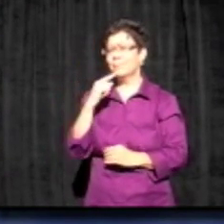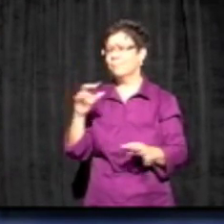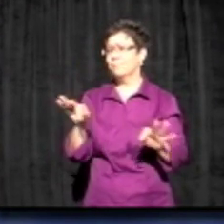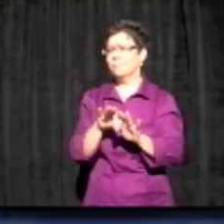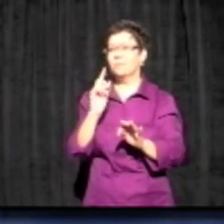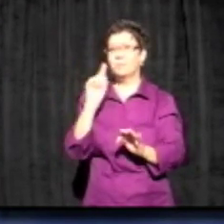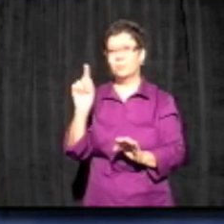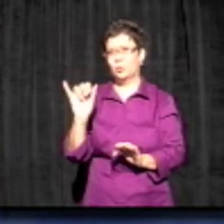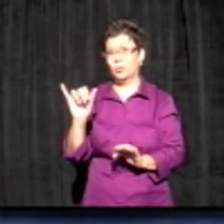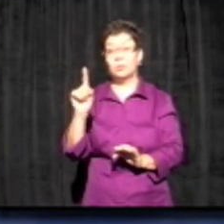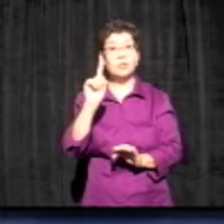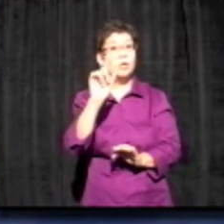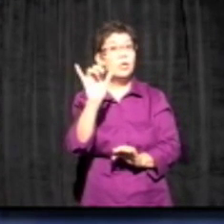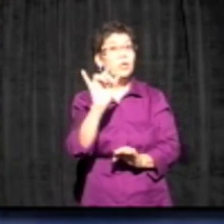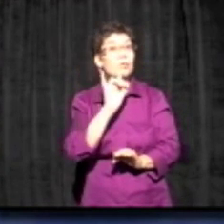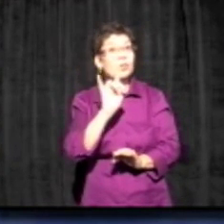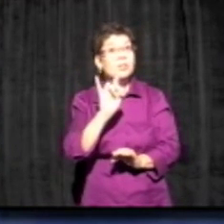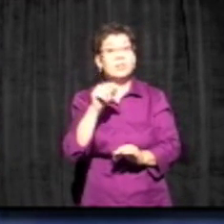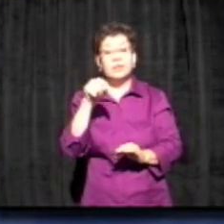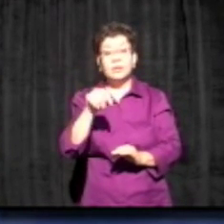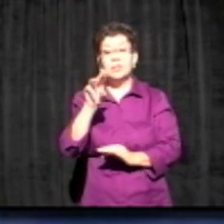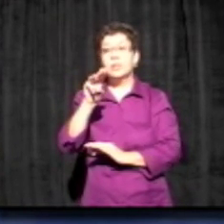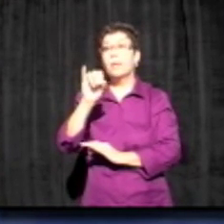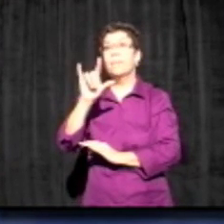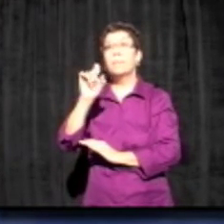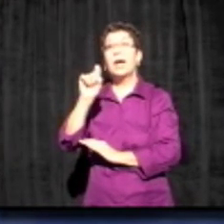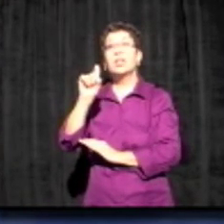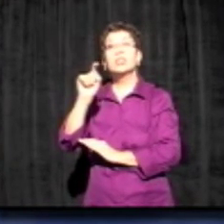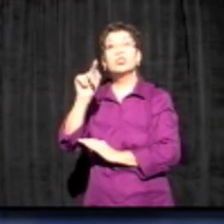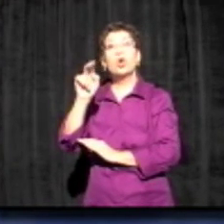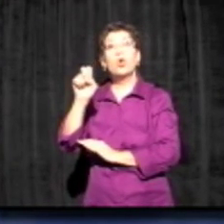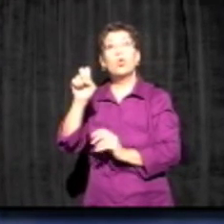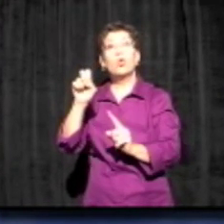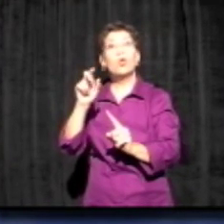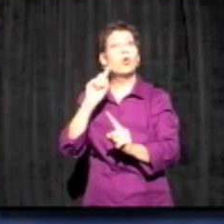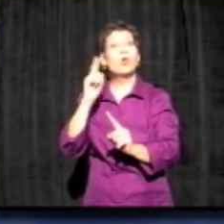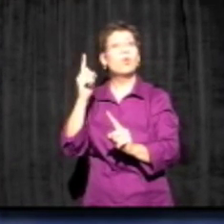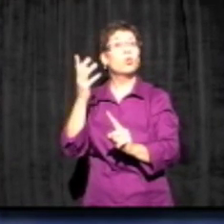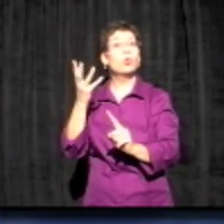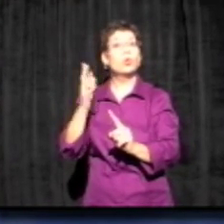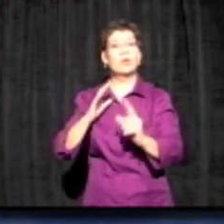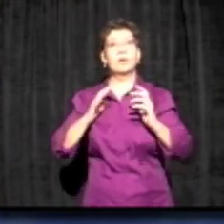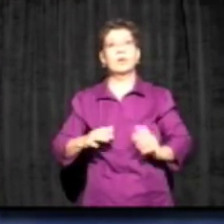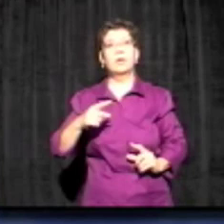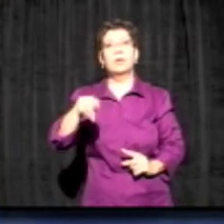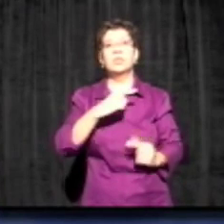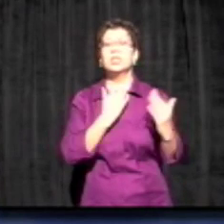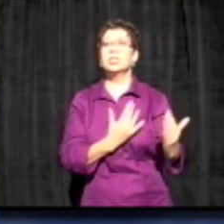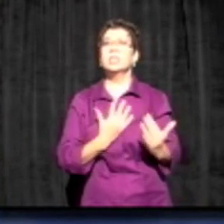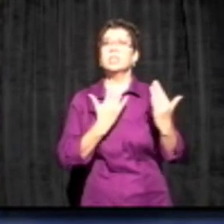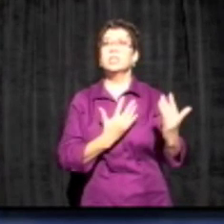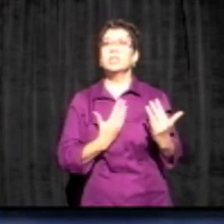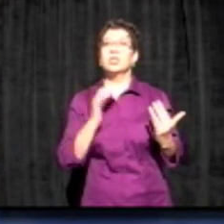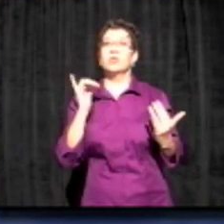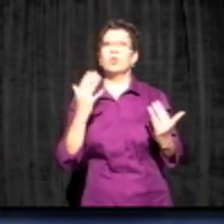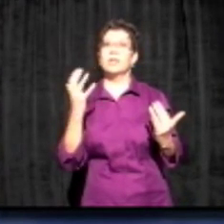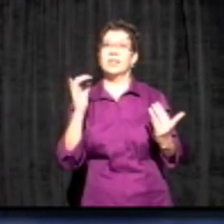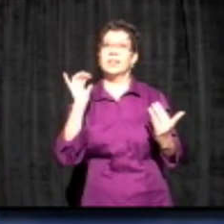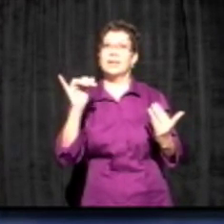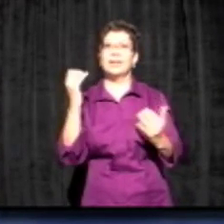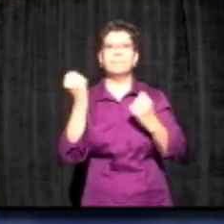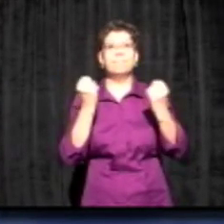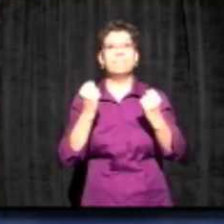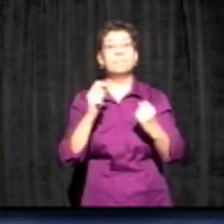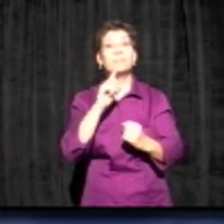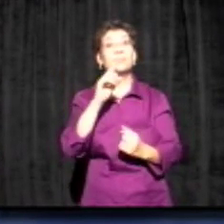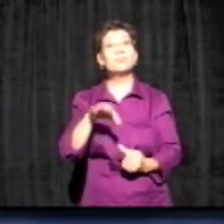is the milestone that's achieved here for the thousands of customers who've been waiting for this vehicle. We are especially honored to have